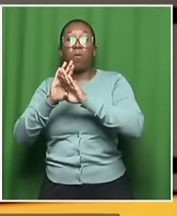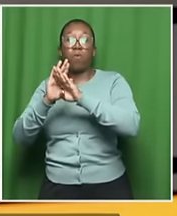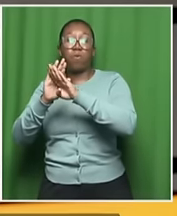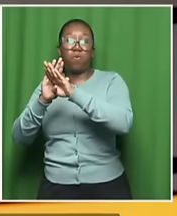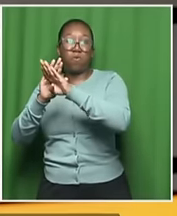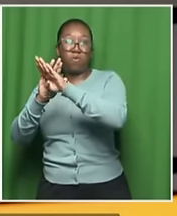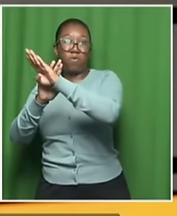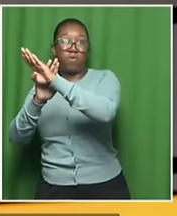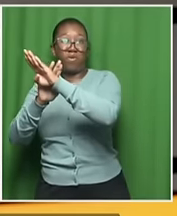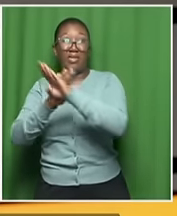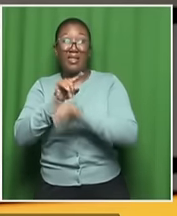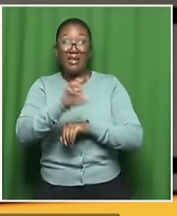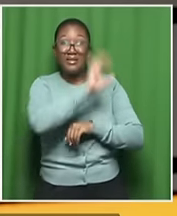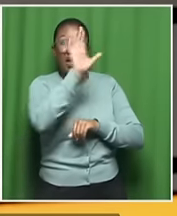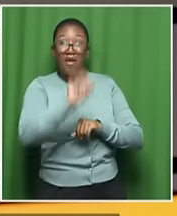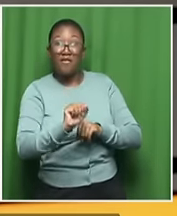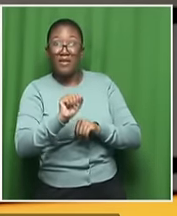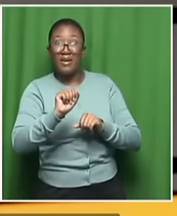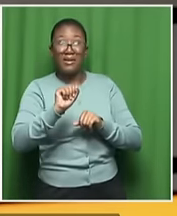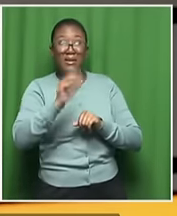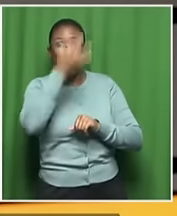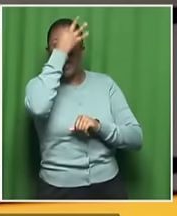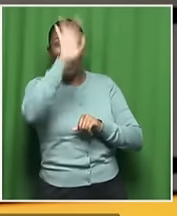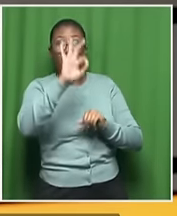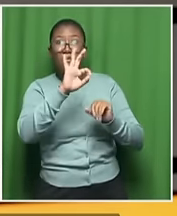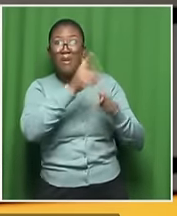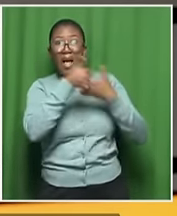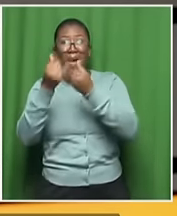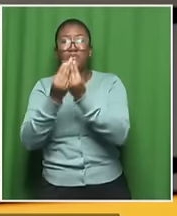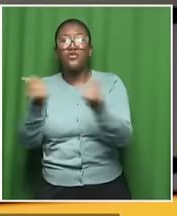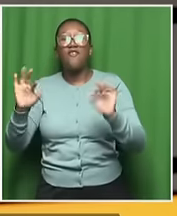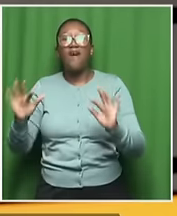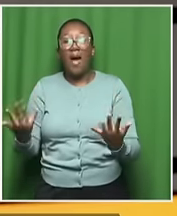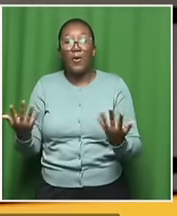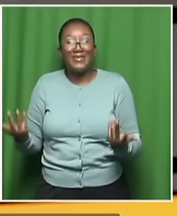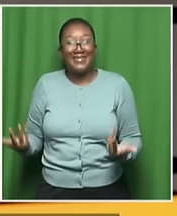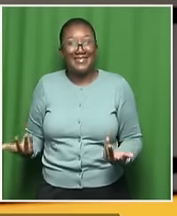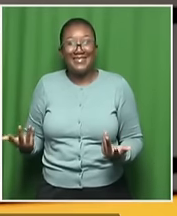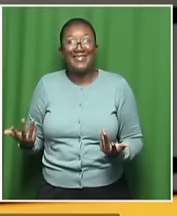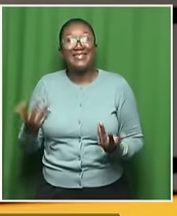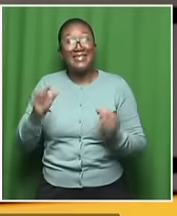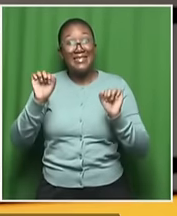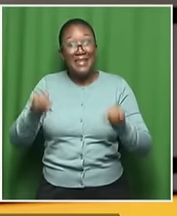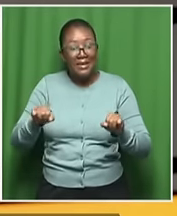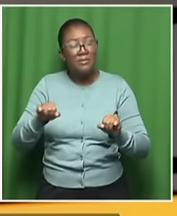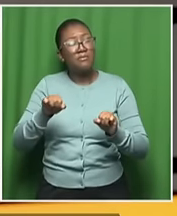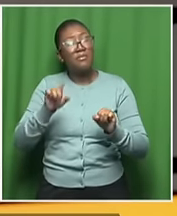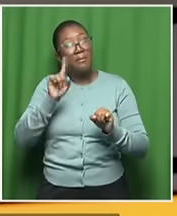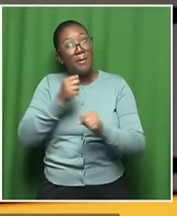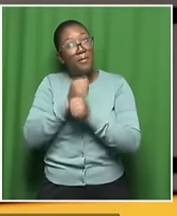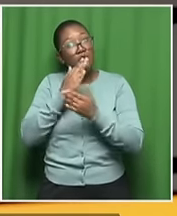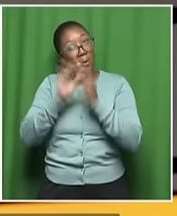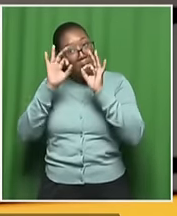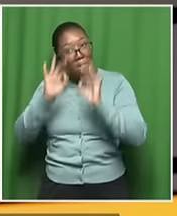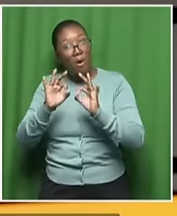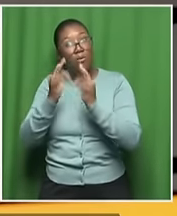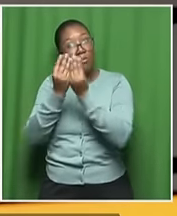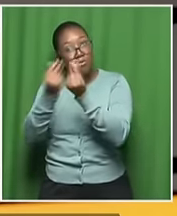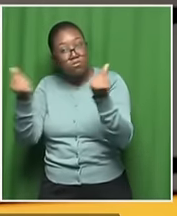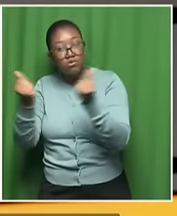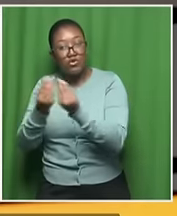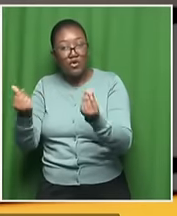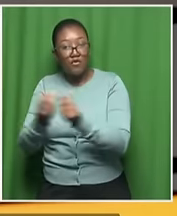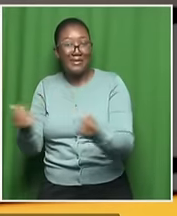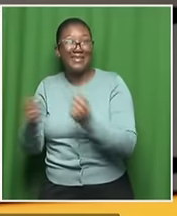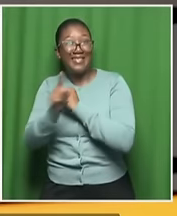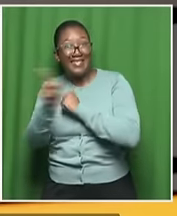doing about it? It's no use just talking about it. We must create practical situations. For instance, when